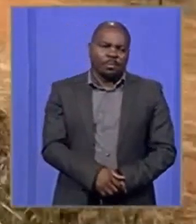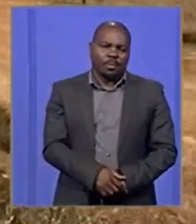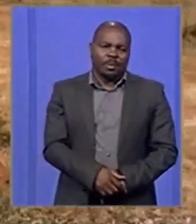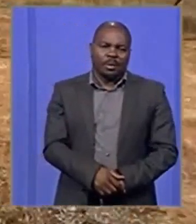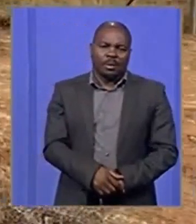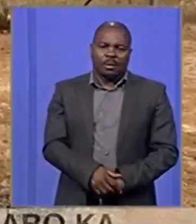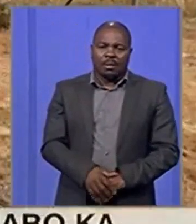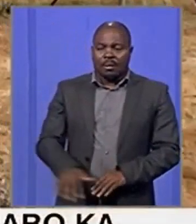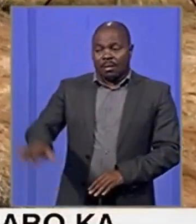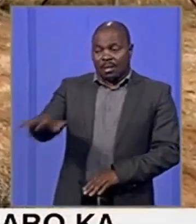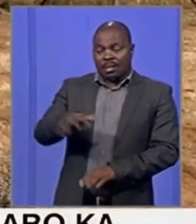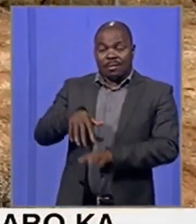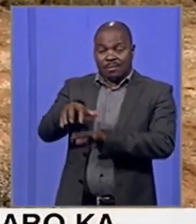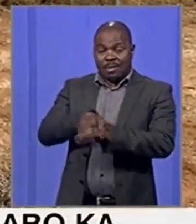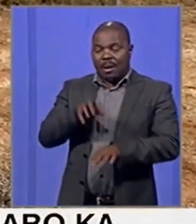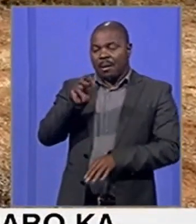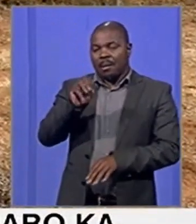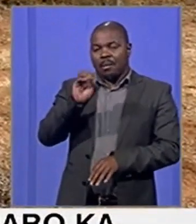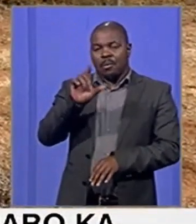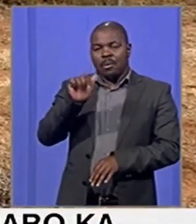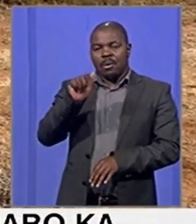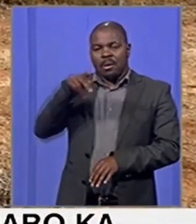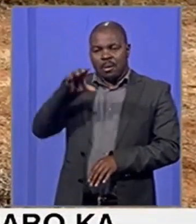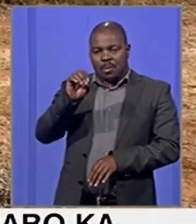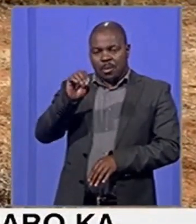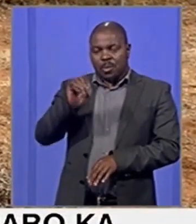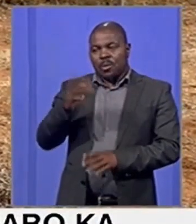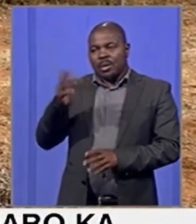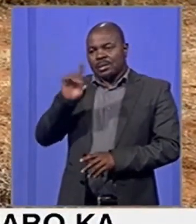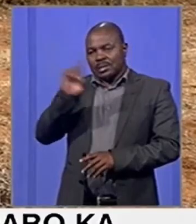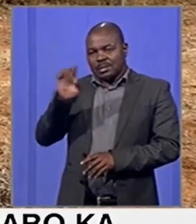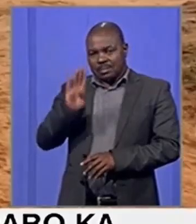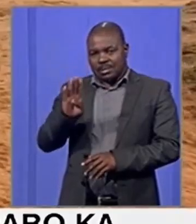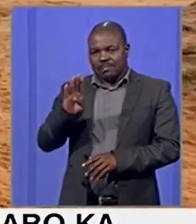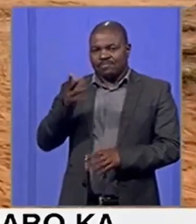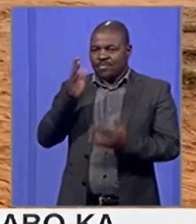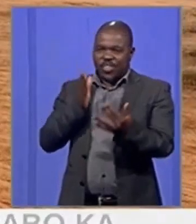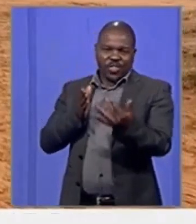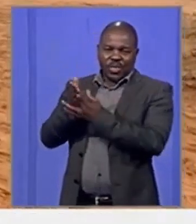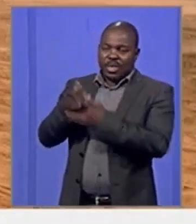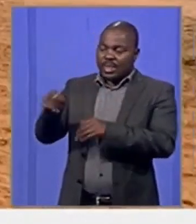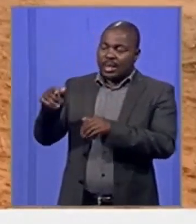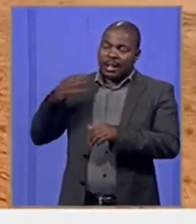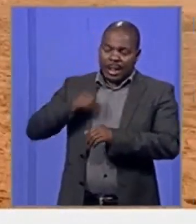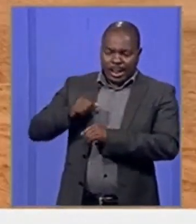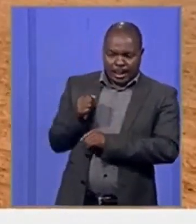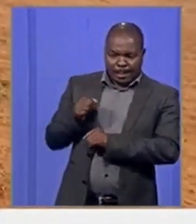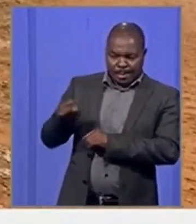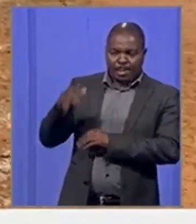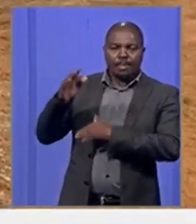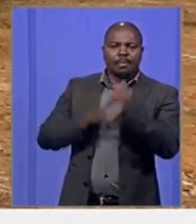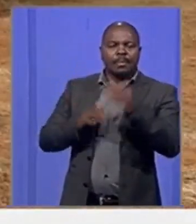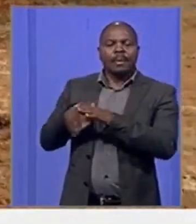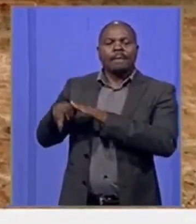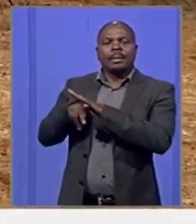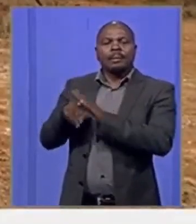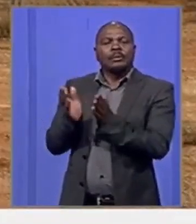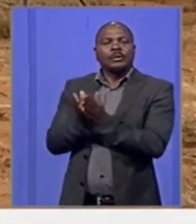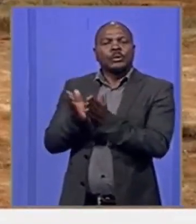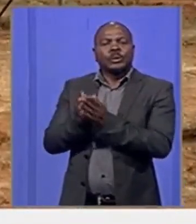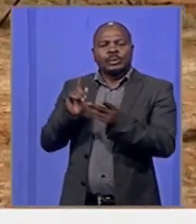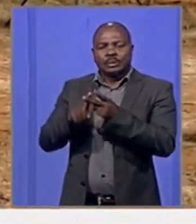Lefelo le la mashosho motseng wa Gamolapo ka Zebediela le shwahletswe le be le beakantse gore go agwe sekolo sa Tlasana,